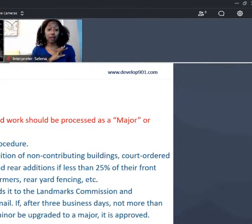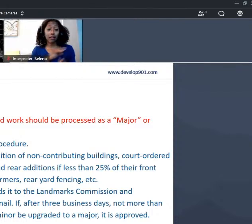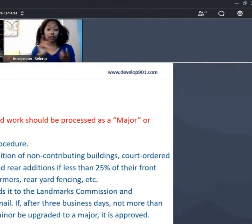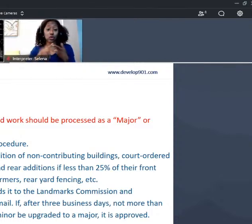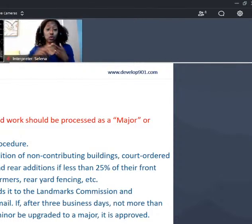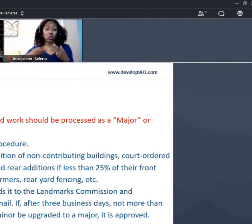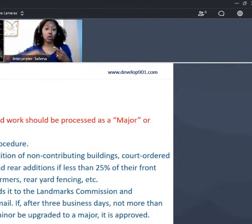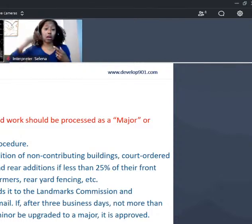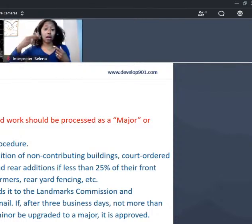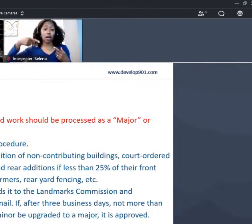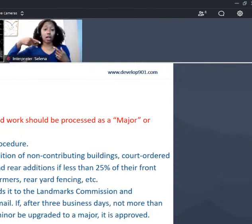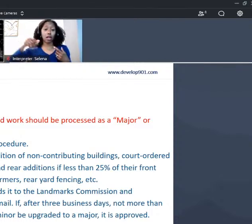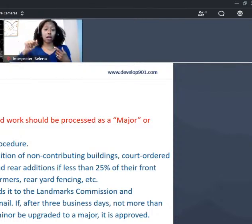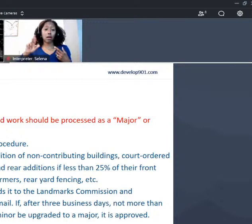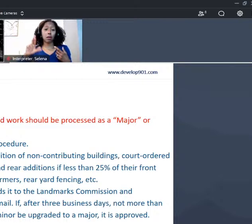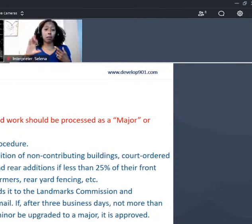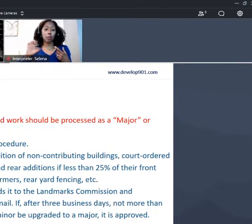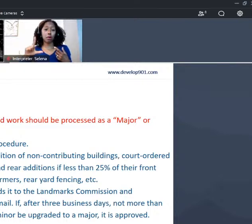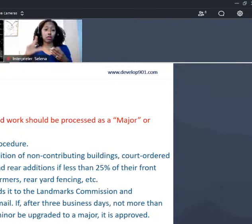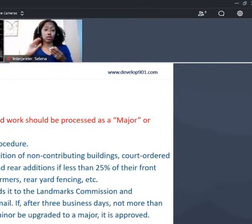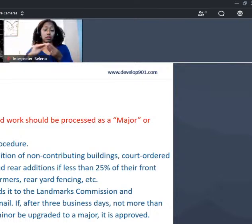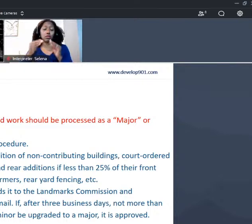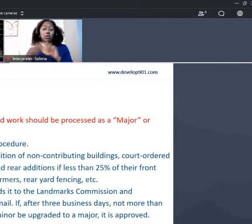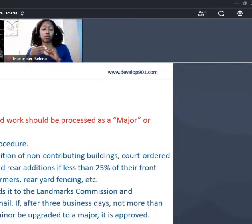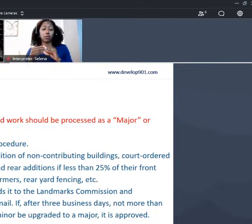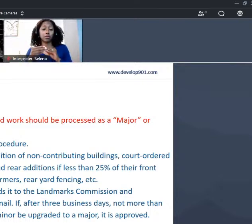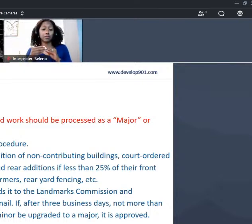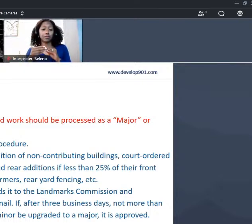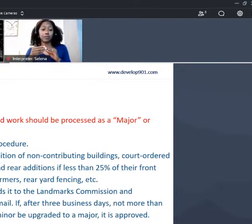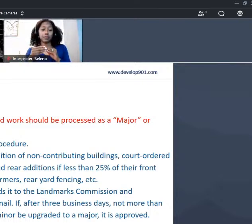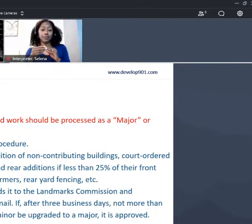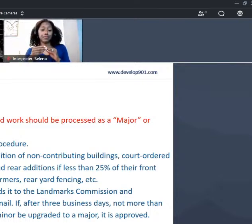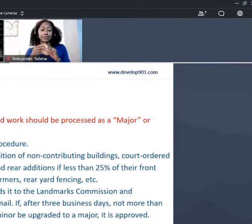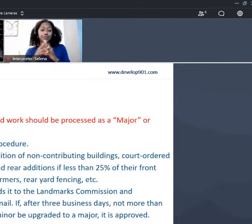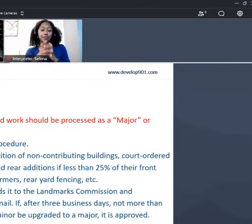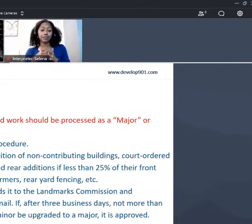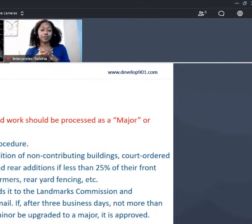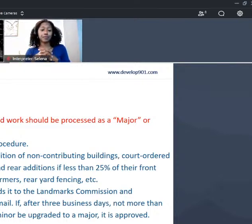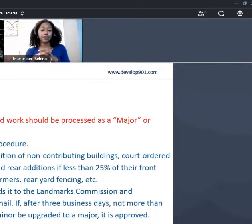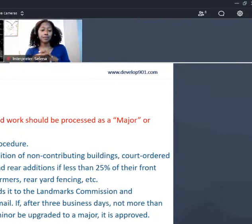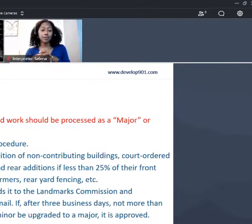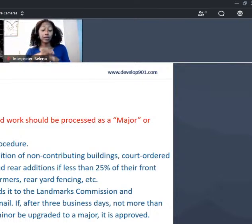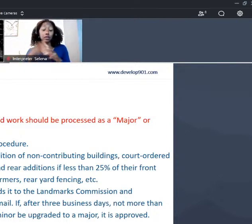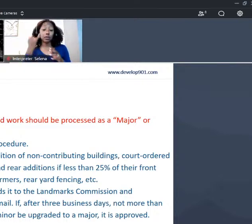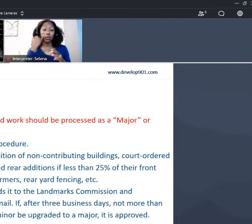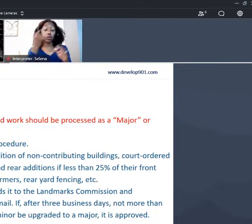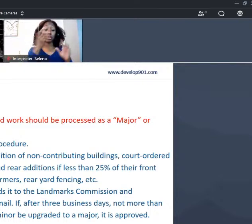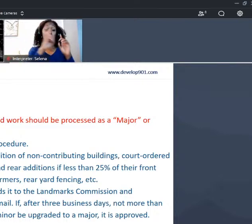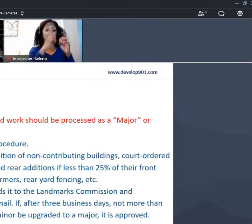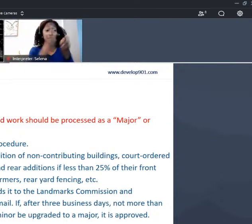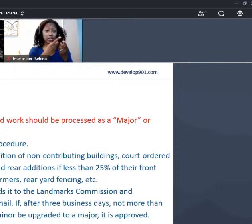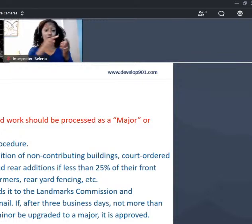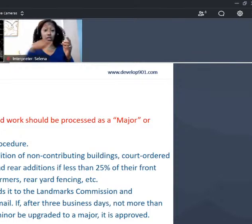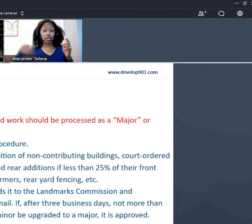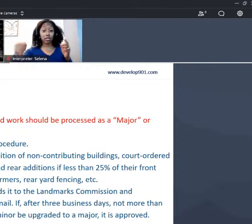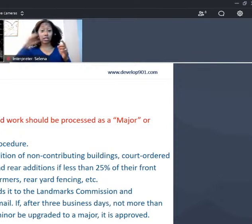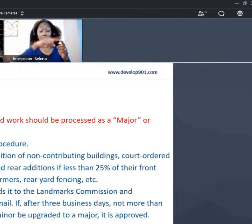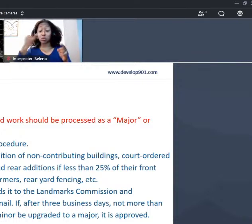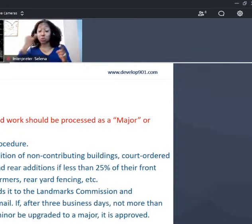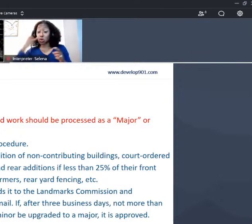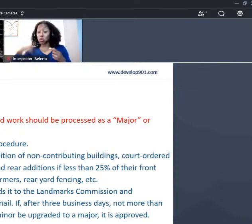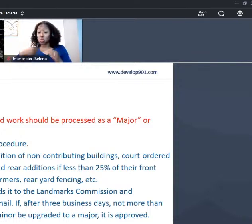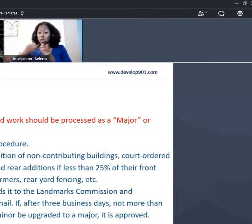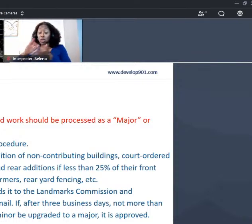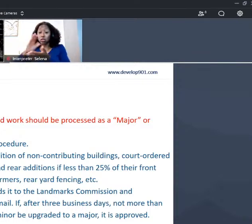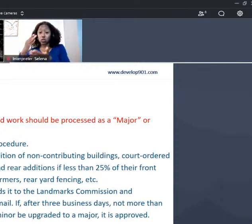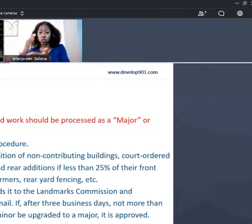because it does everyone a disservice in these districts if we can't process these in an